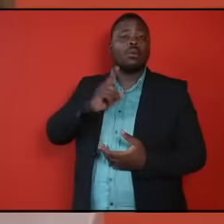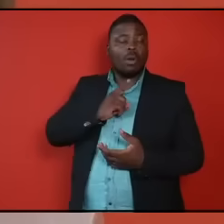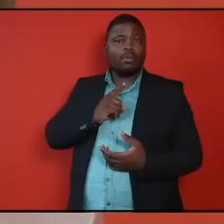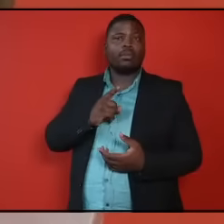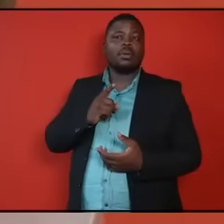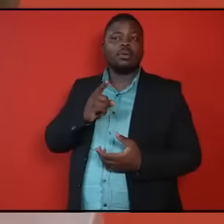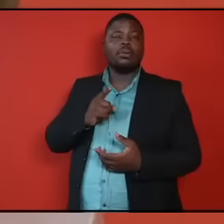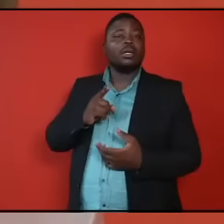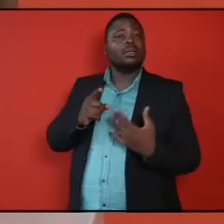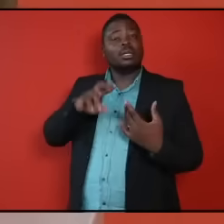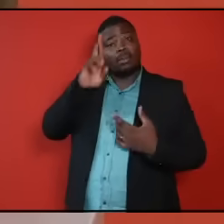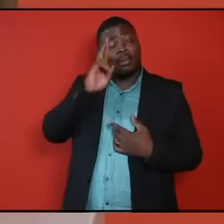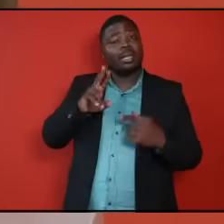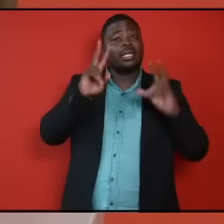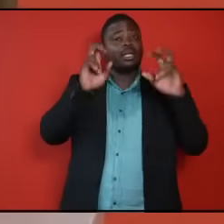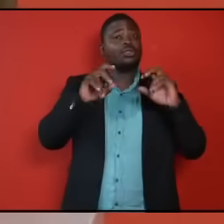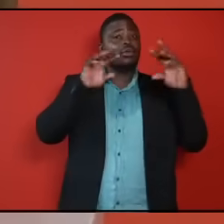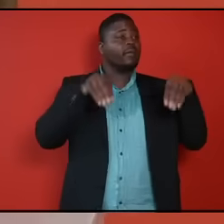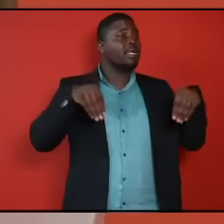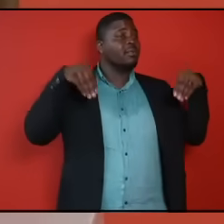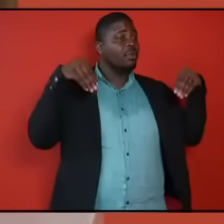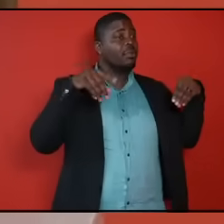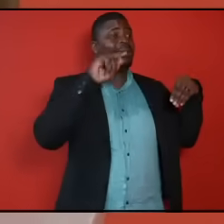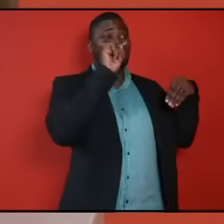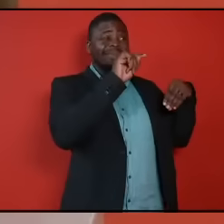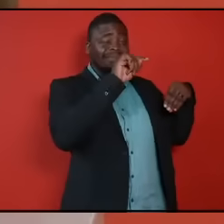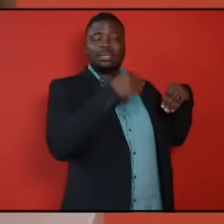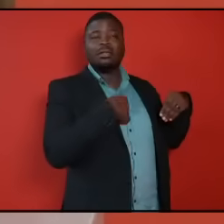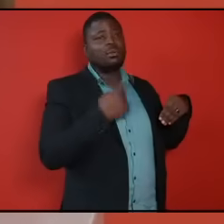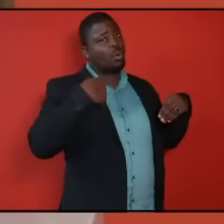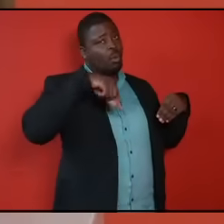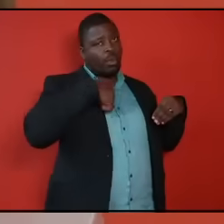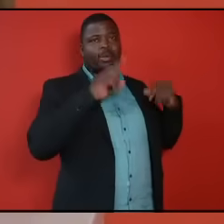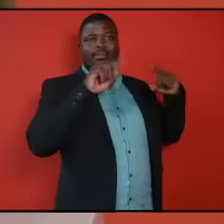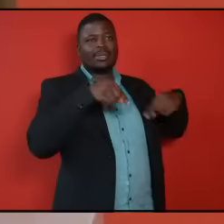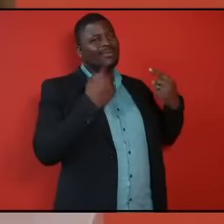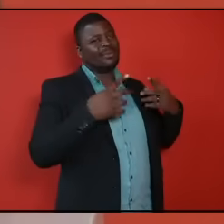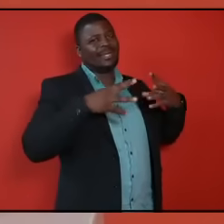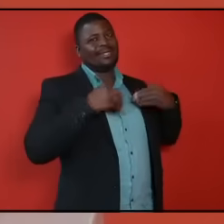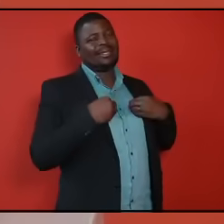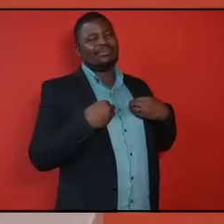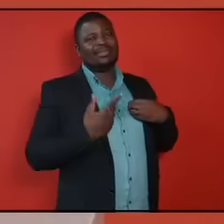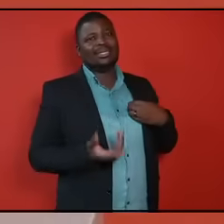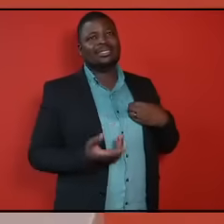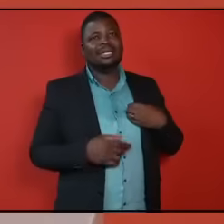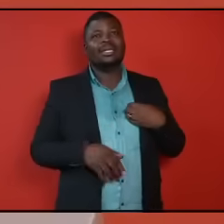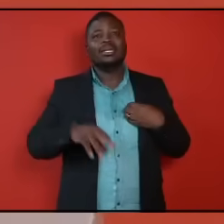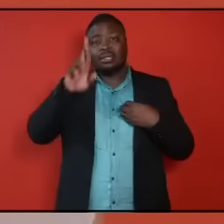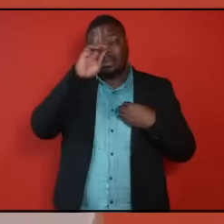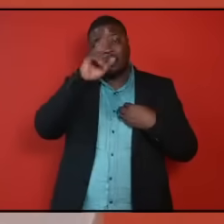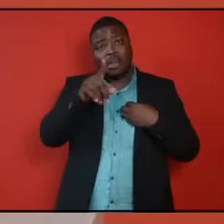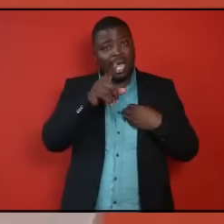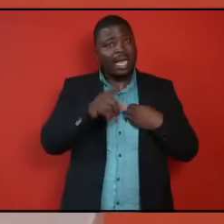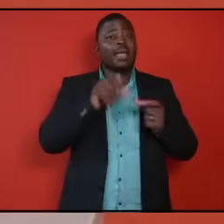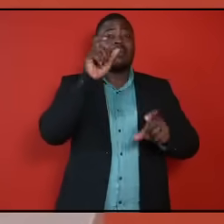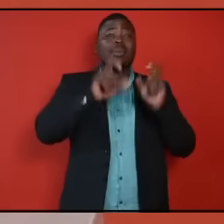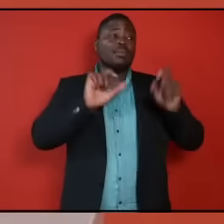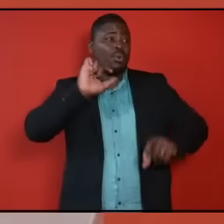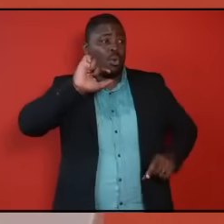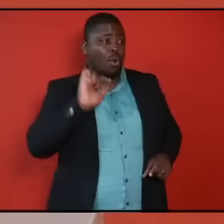The issue of unemployment, we can no longer downplay it. Everybody must tell